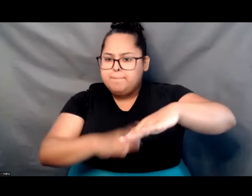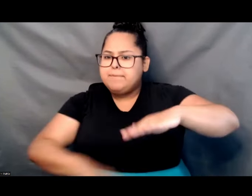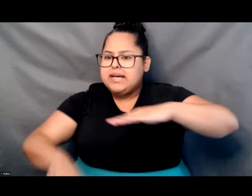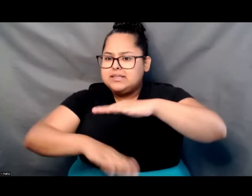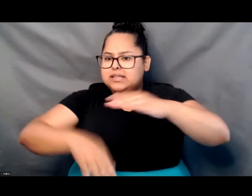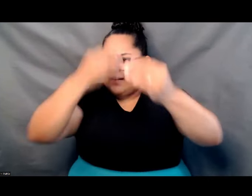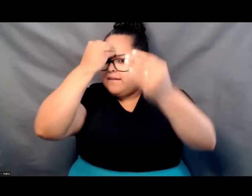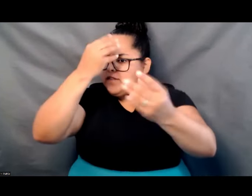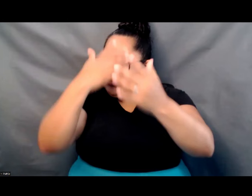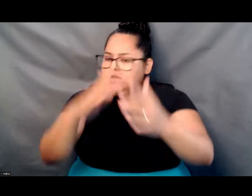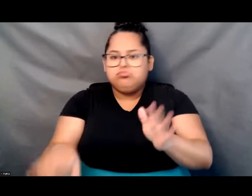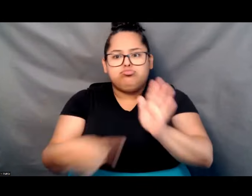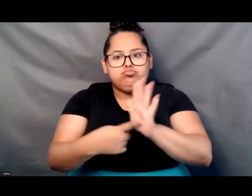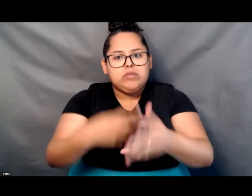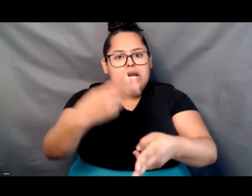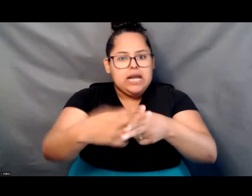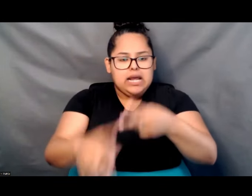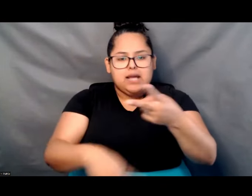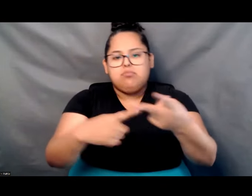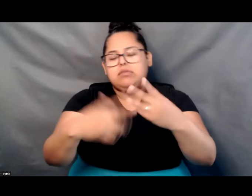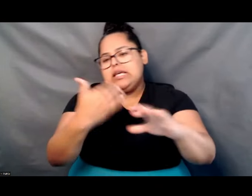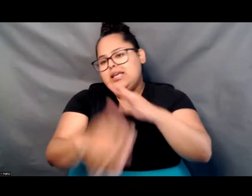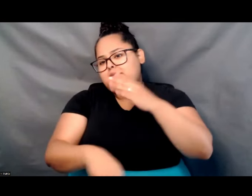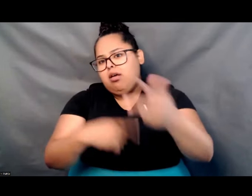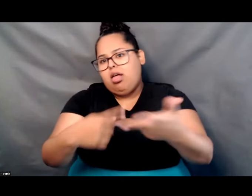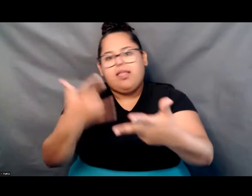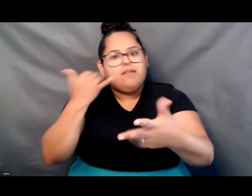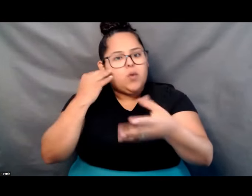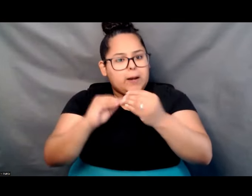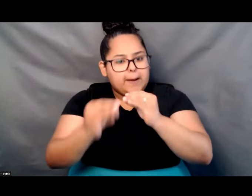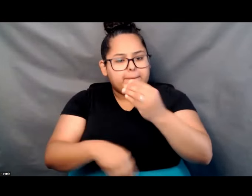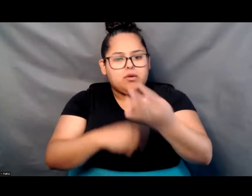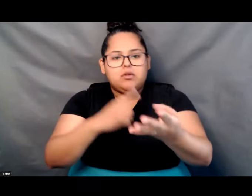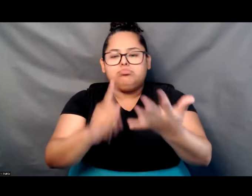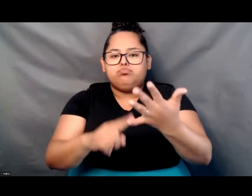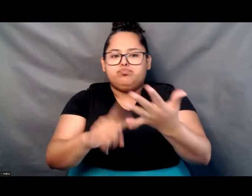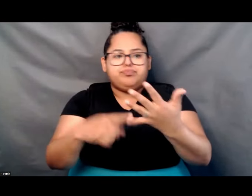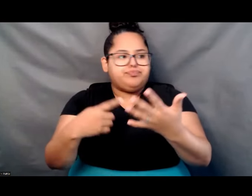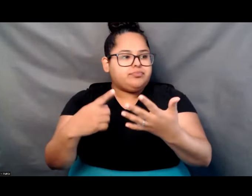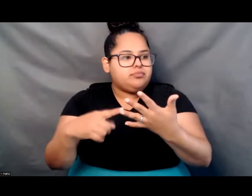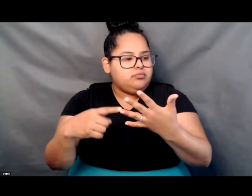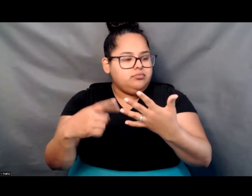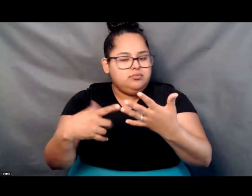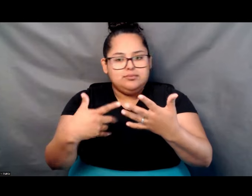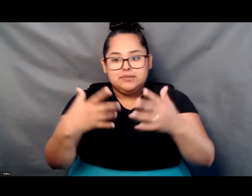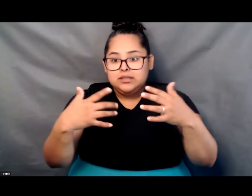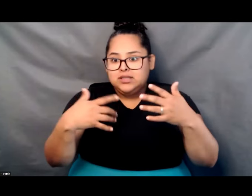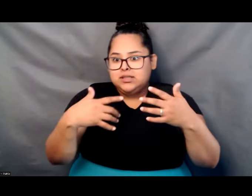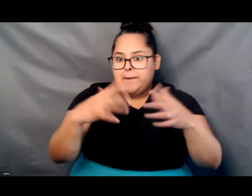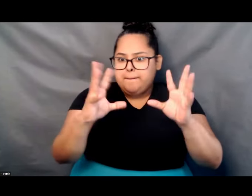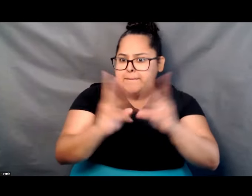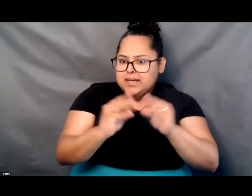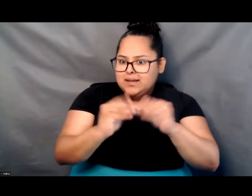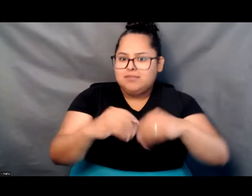as your name, your email, your phone number, and it will also ask about the event or meeting that you're